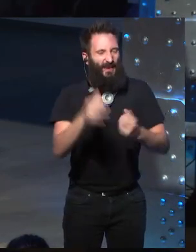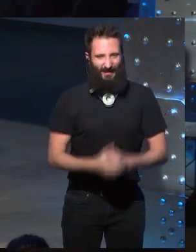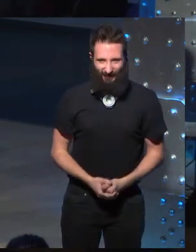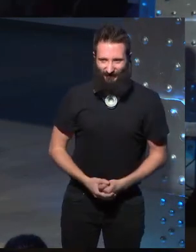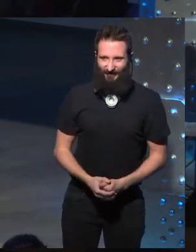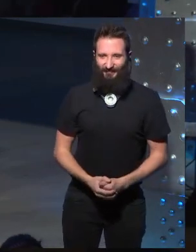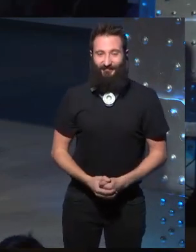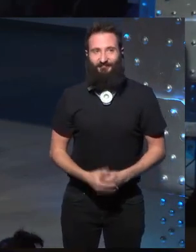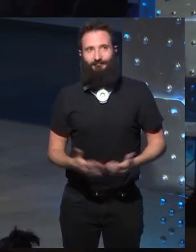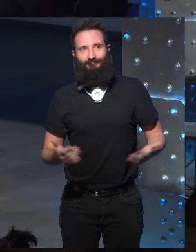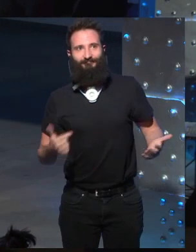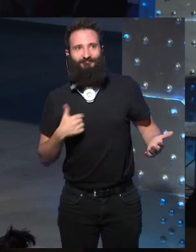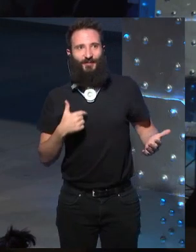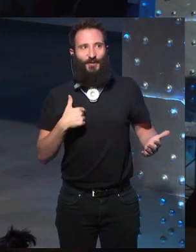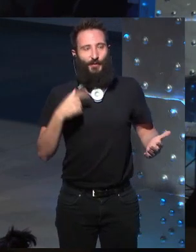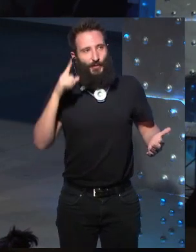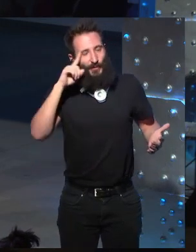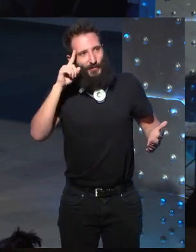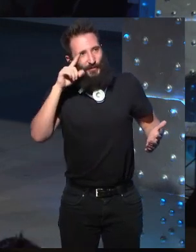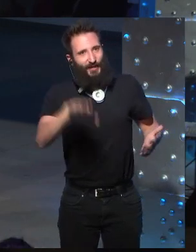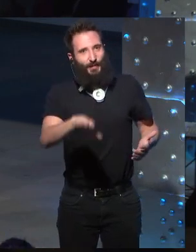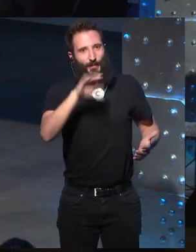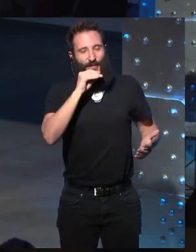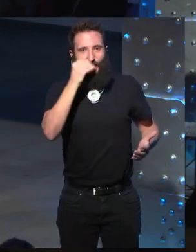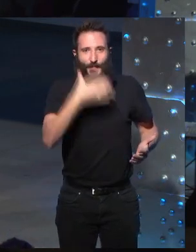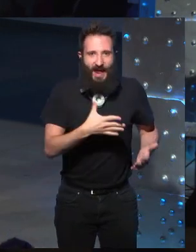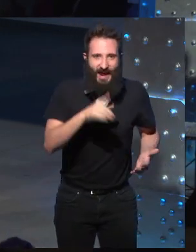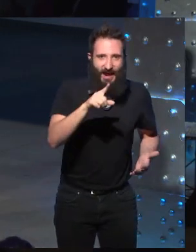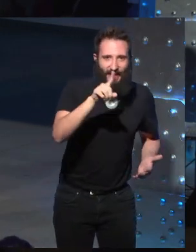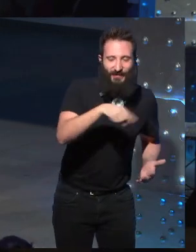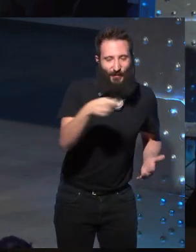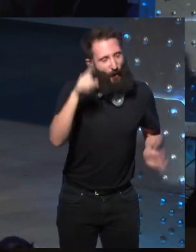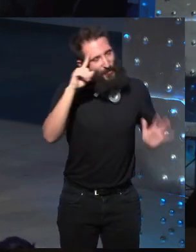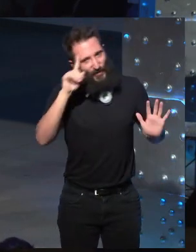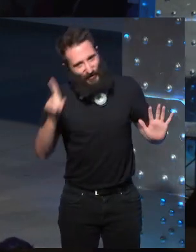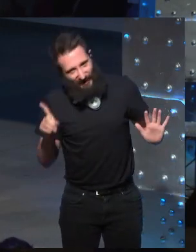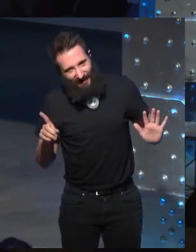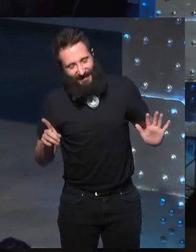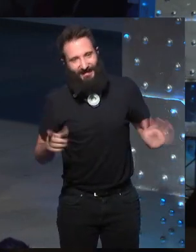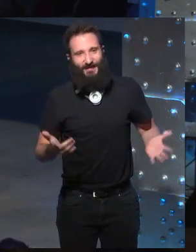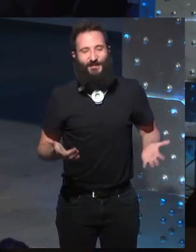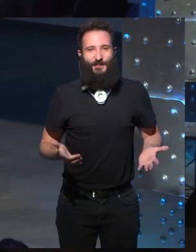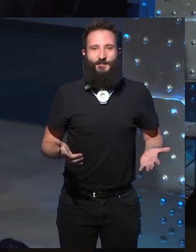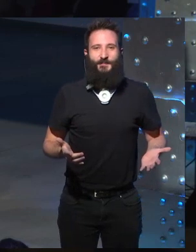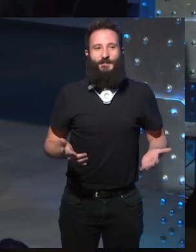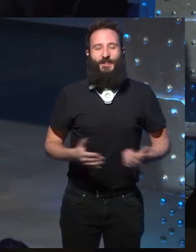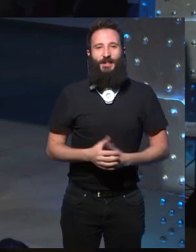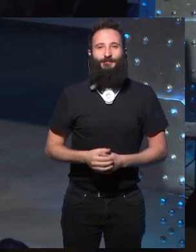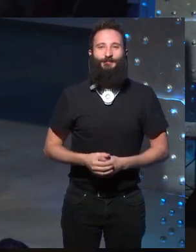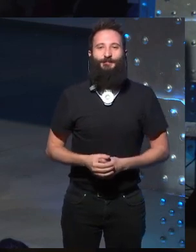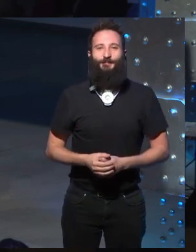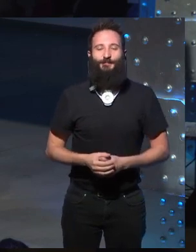not sure I understand. Fernando es adorable, de verdad, ¿eh? Fernando is adorable, yeah. Fernando's lovely,